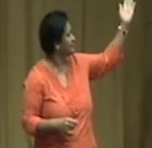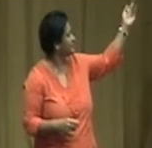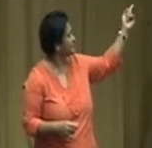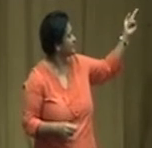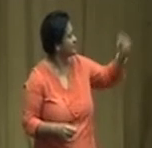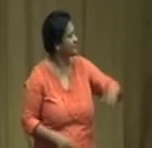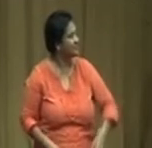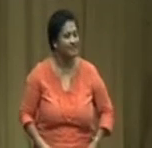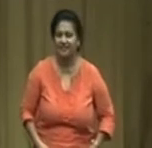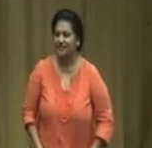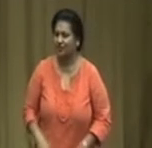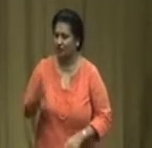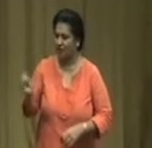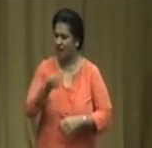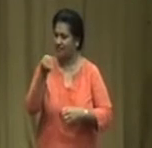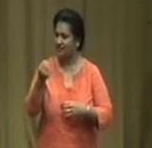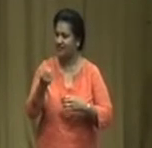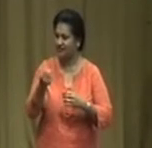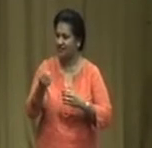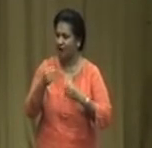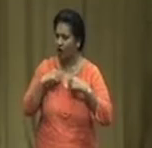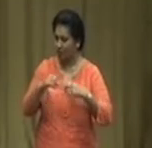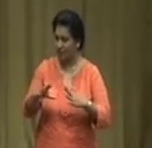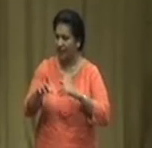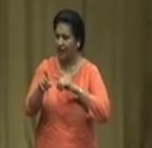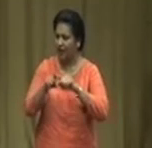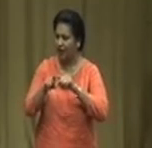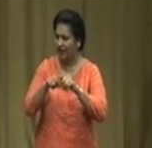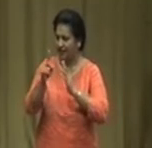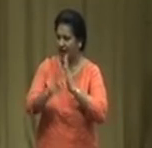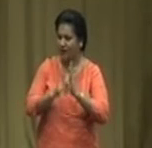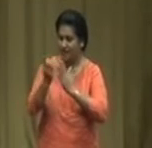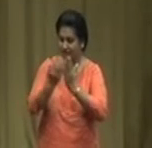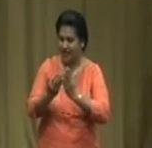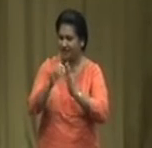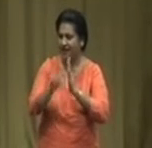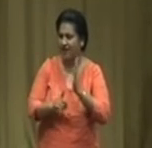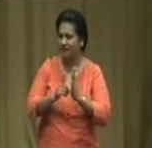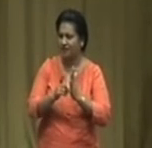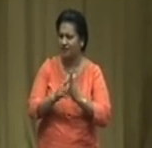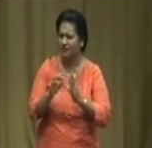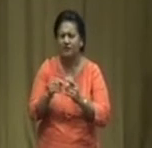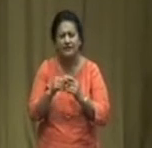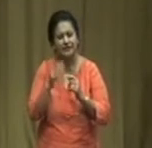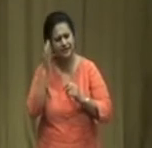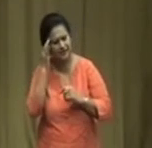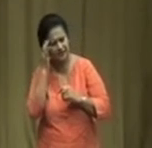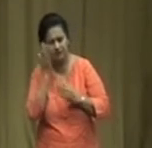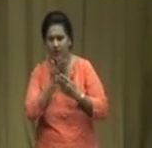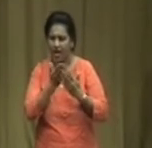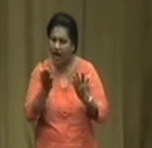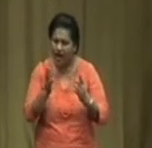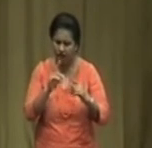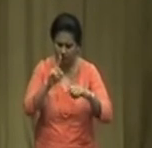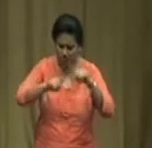is their equivalent of a course, is typically 200 notional learning hours. So we've had to find a way of how do you deal with these differences in